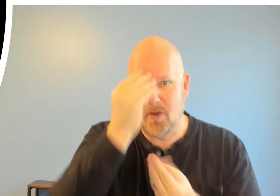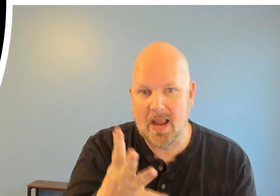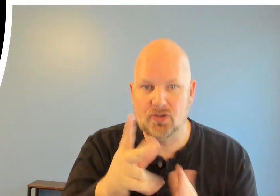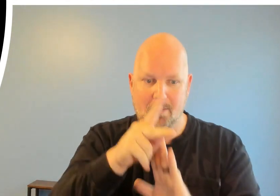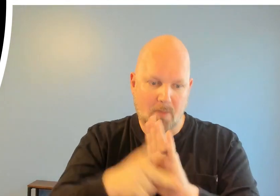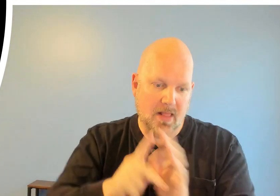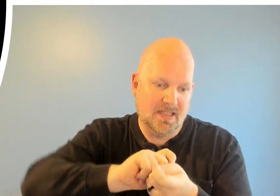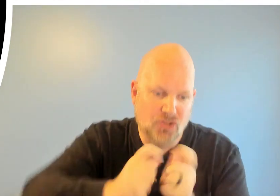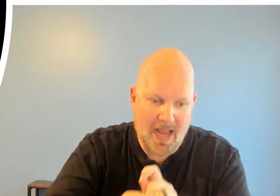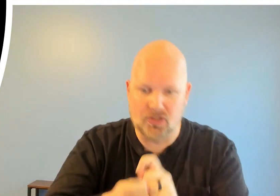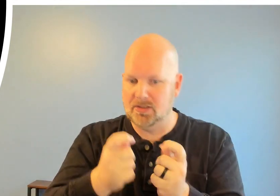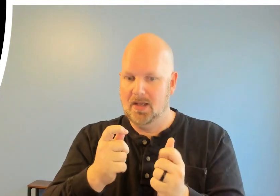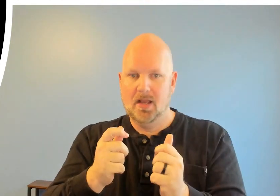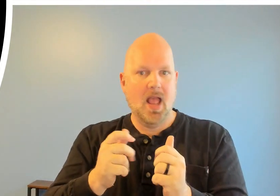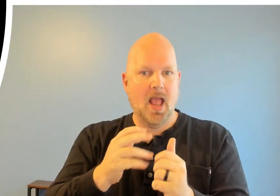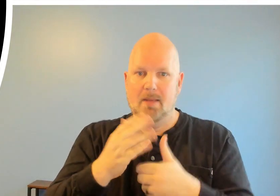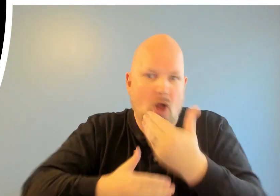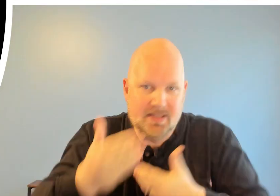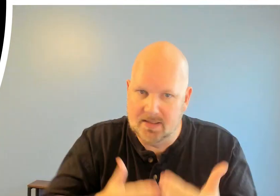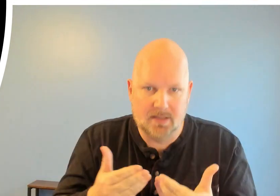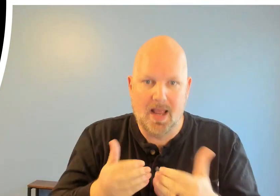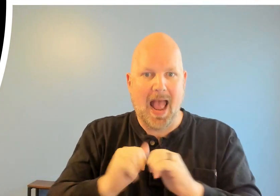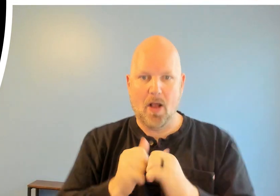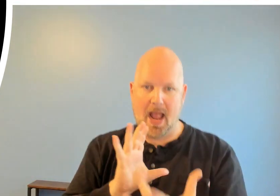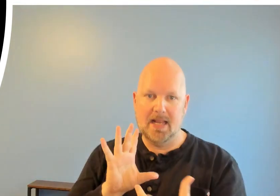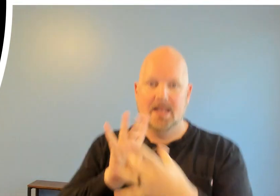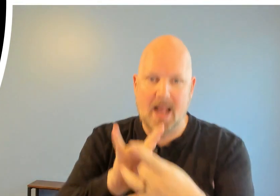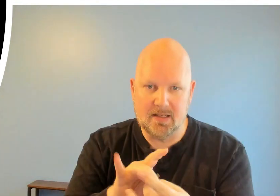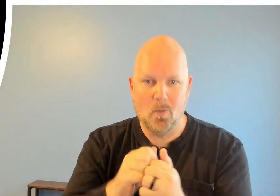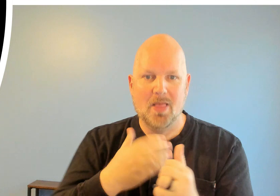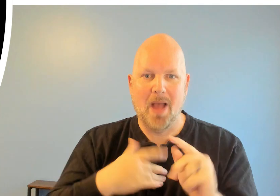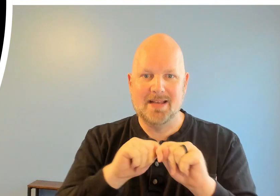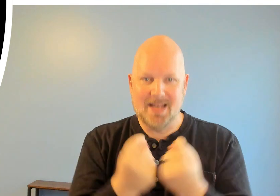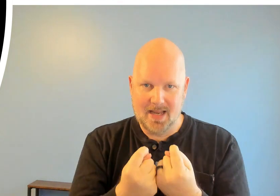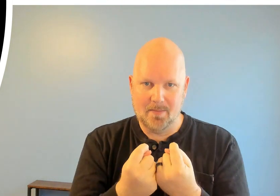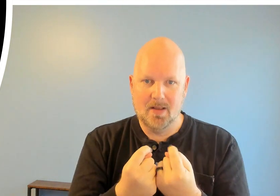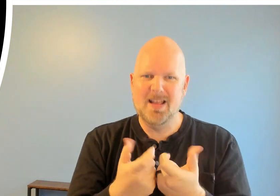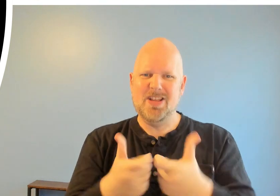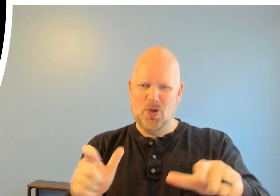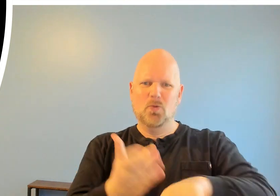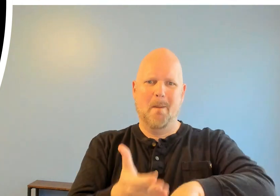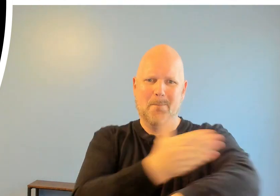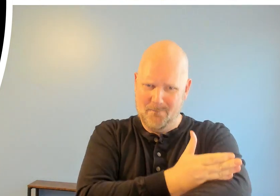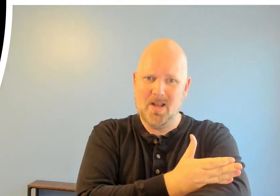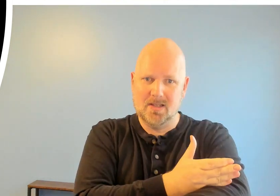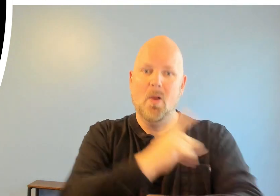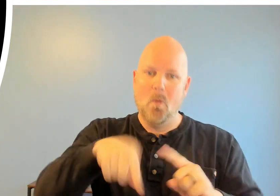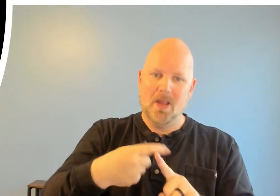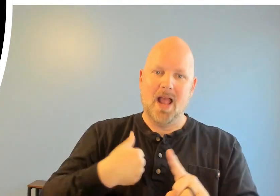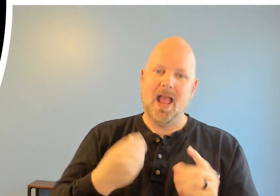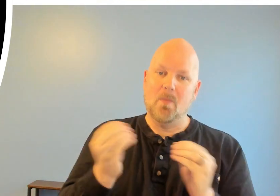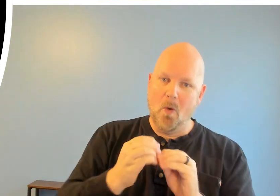and policy changes and procedures, and just how I overall connected with the team. So there is some real